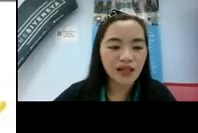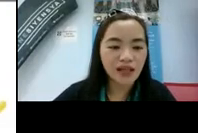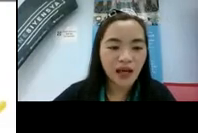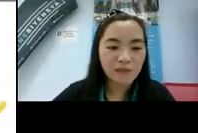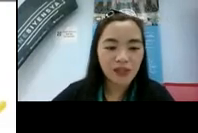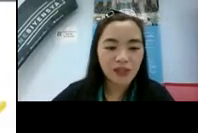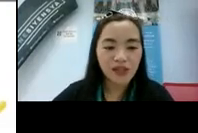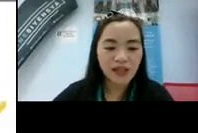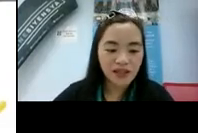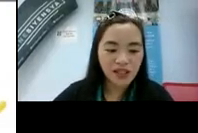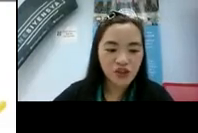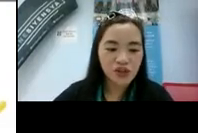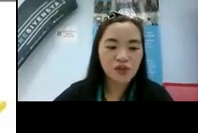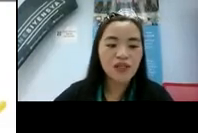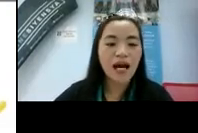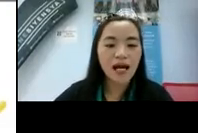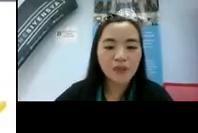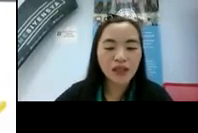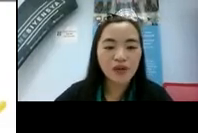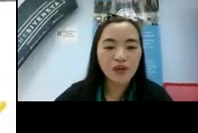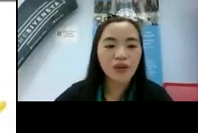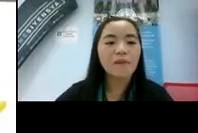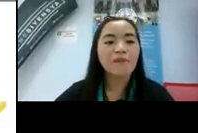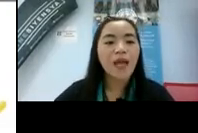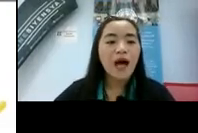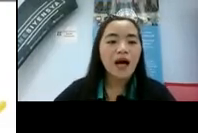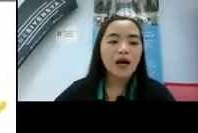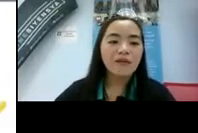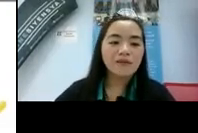po tayo ng MPEX orientation. So lahat pong ito